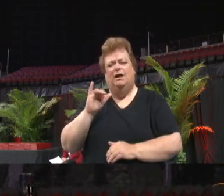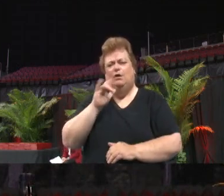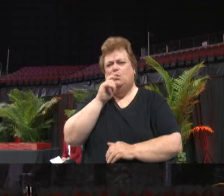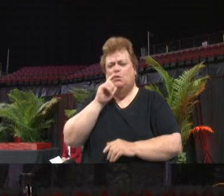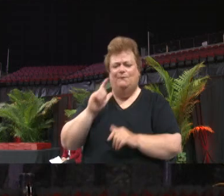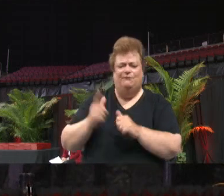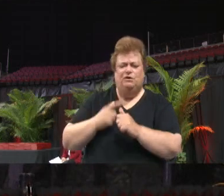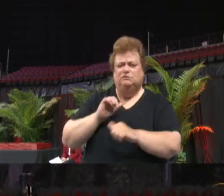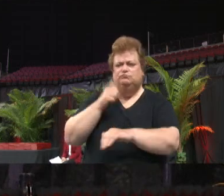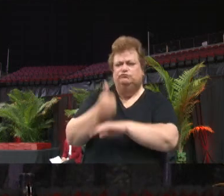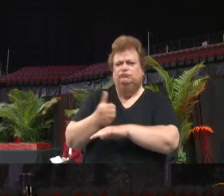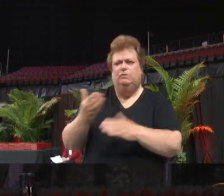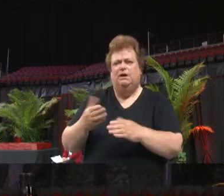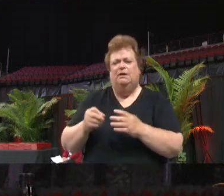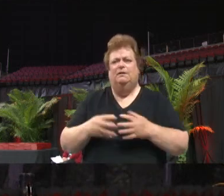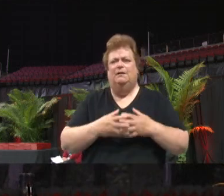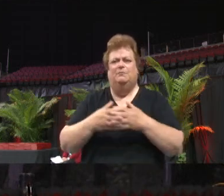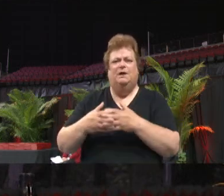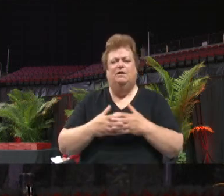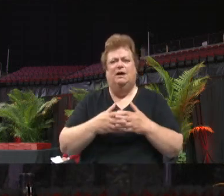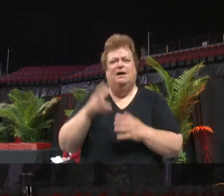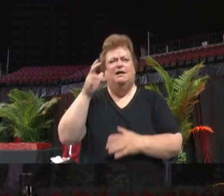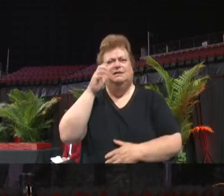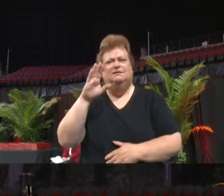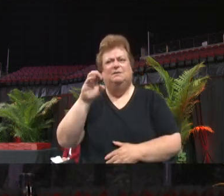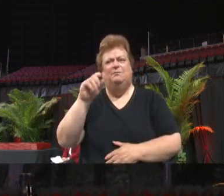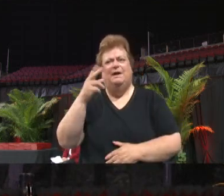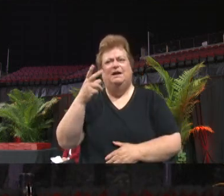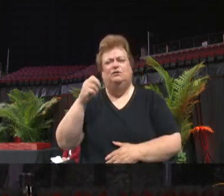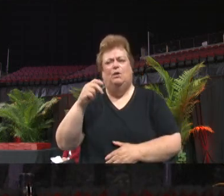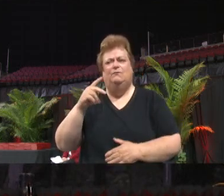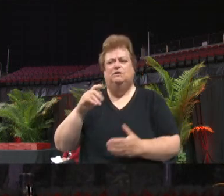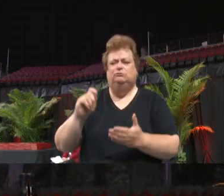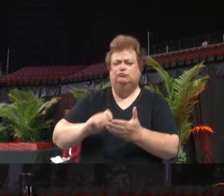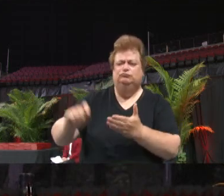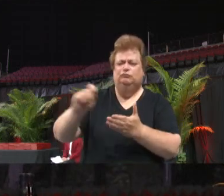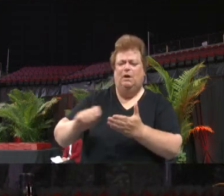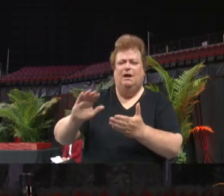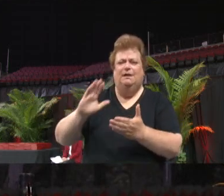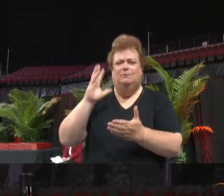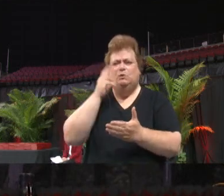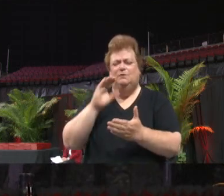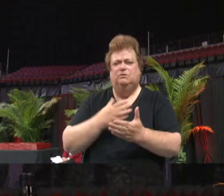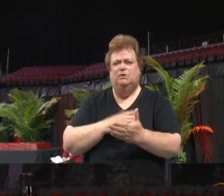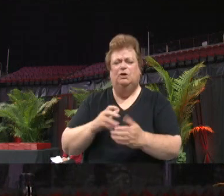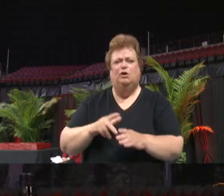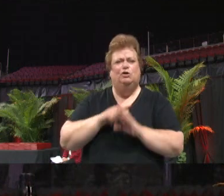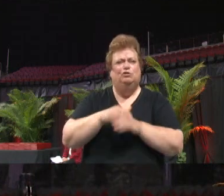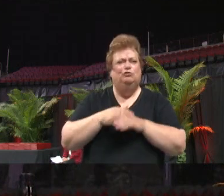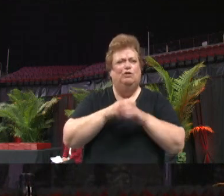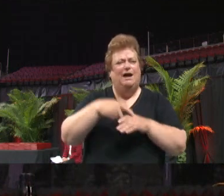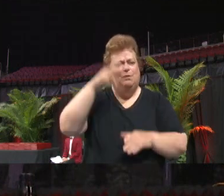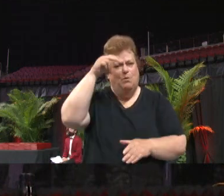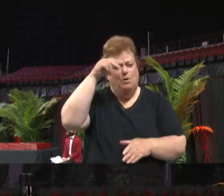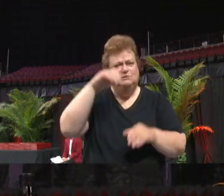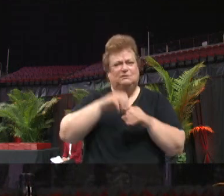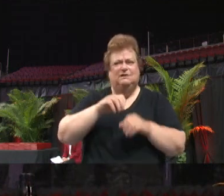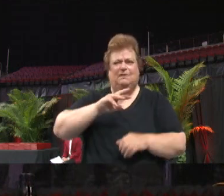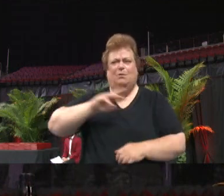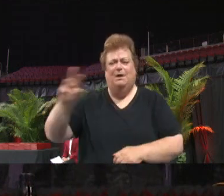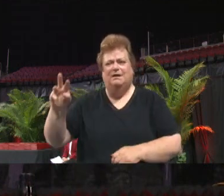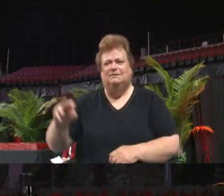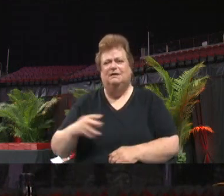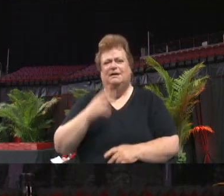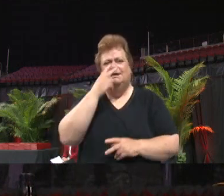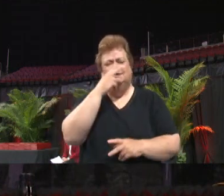America, listen to Beethoven compose beautiful symphonies, ride horses in the Wild West, see the storm of